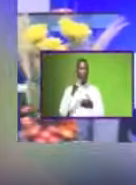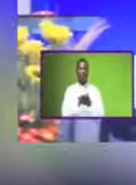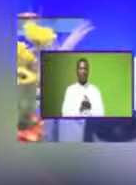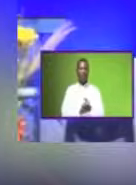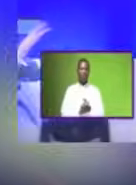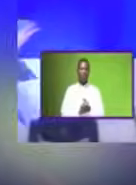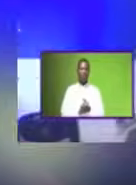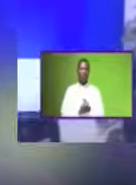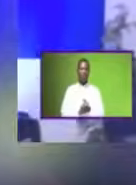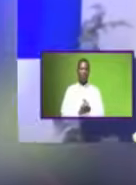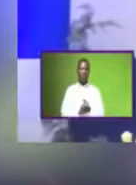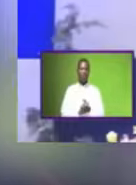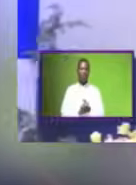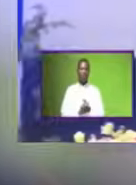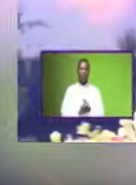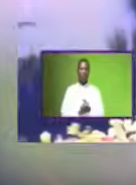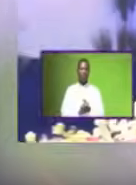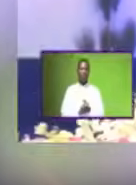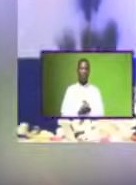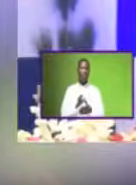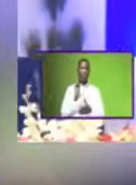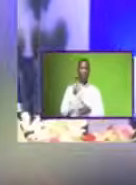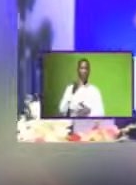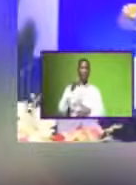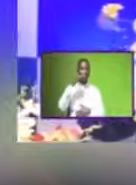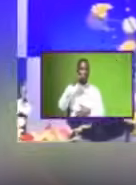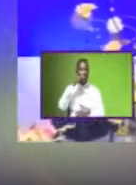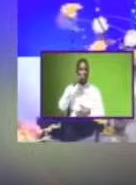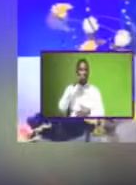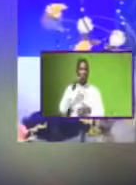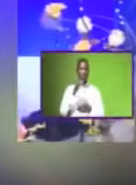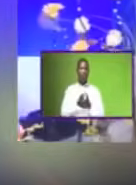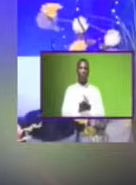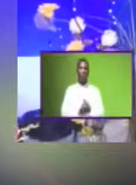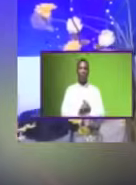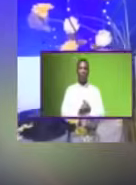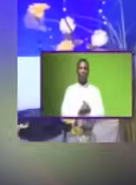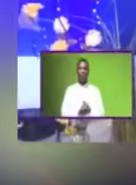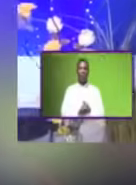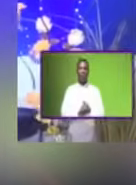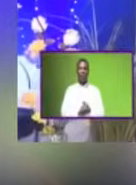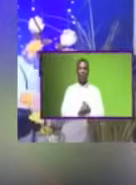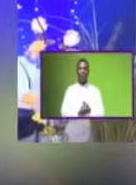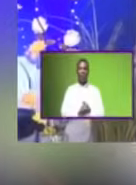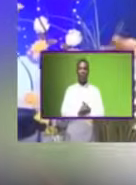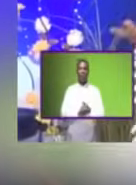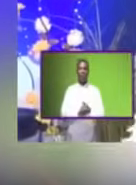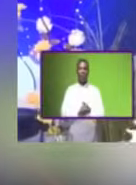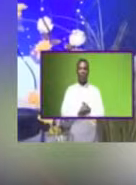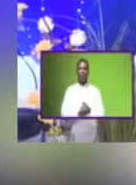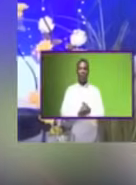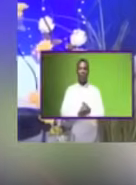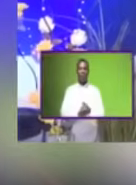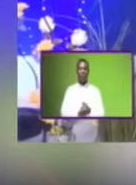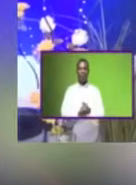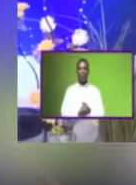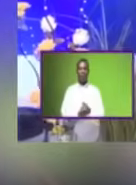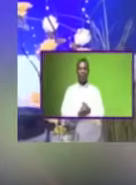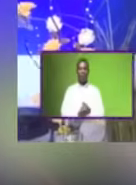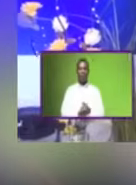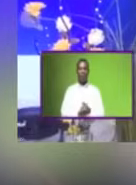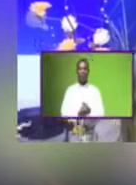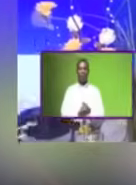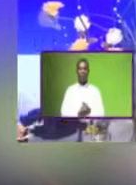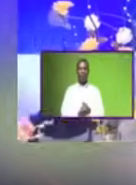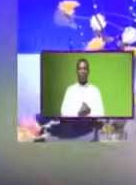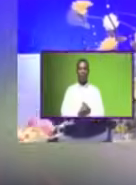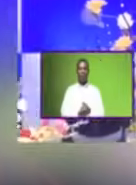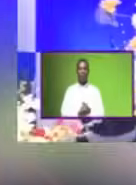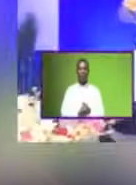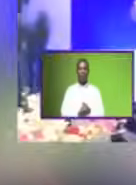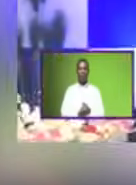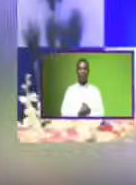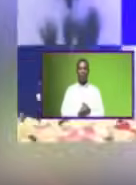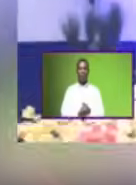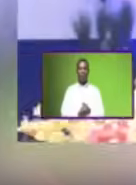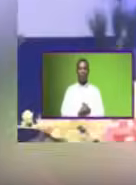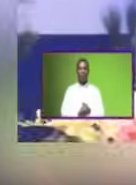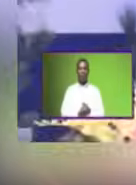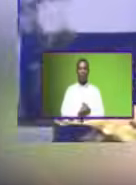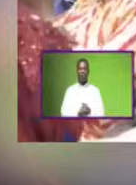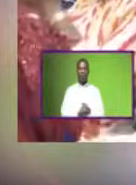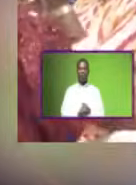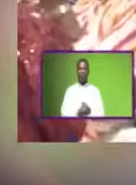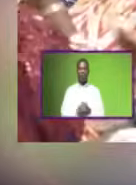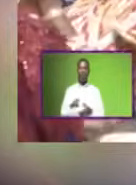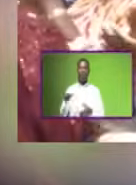TV and even on your radio. So. On your phone. I beg. Yes. We shall